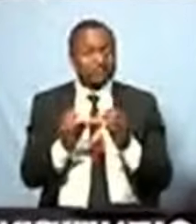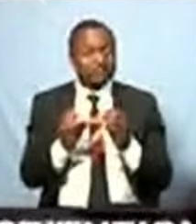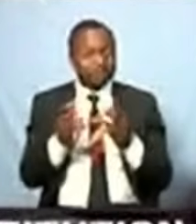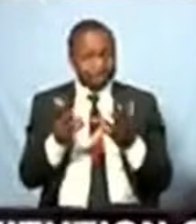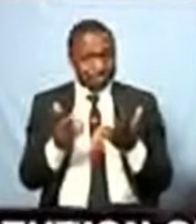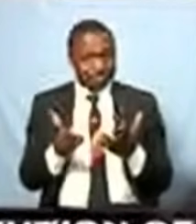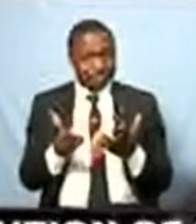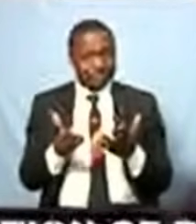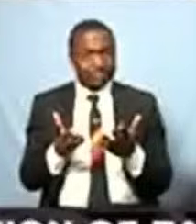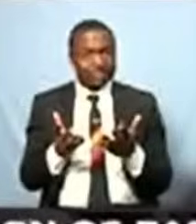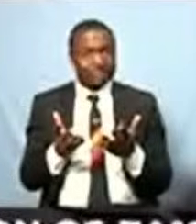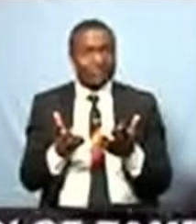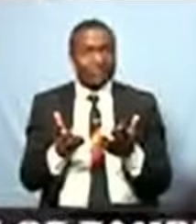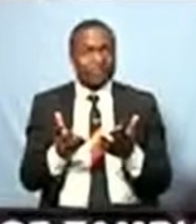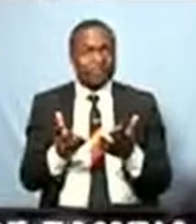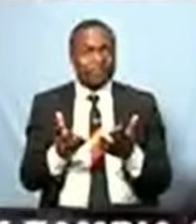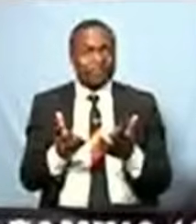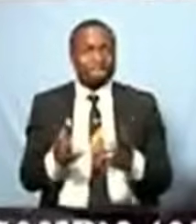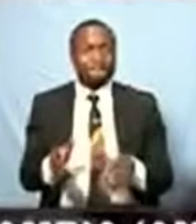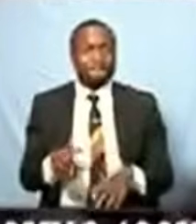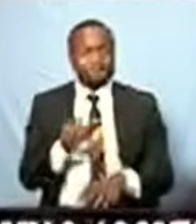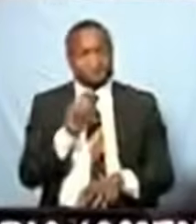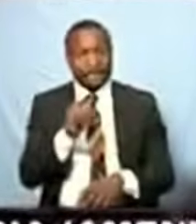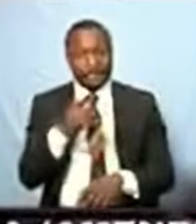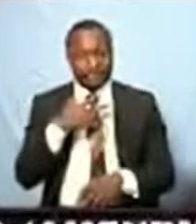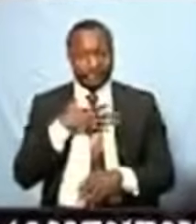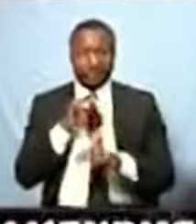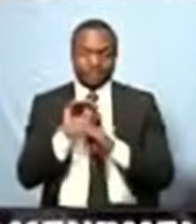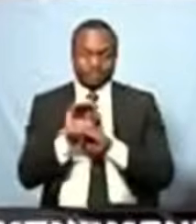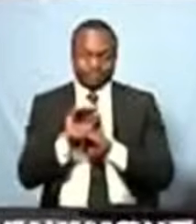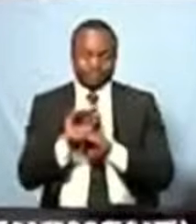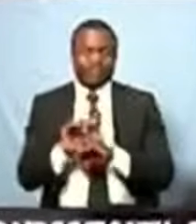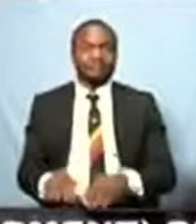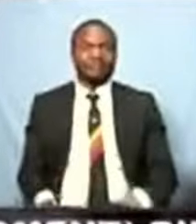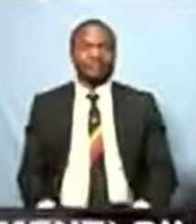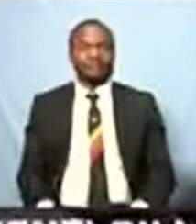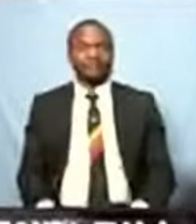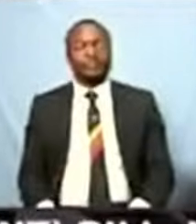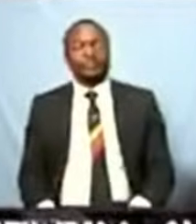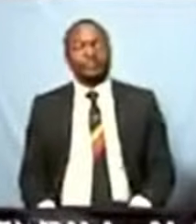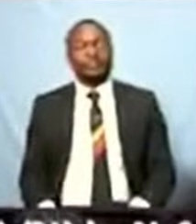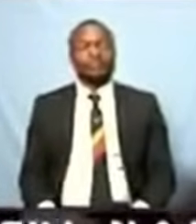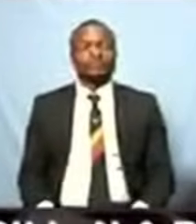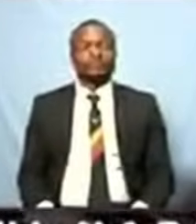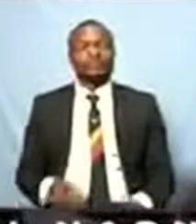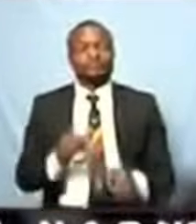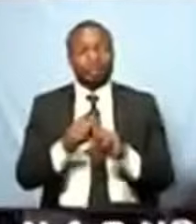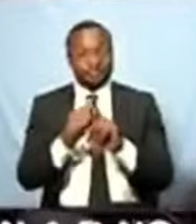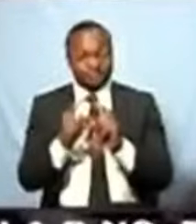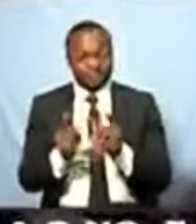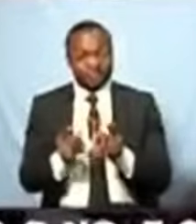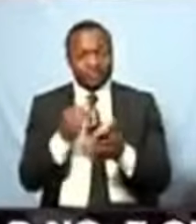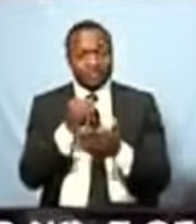right. So that would be my comment to that. But then when we come to the issue of